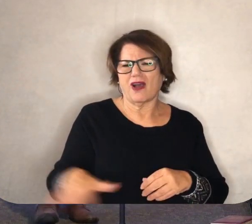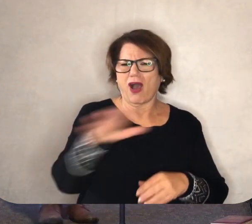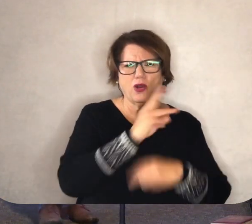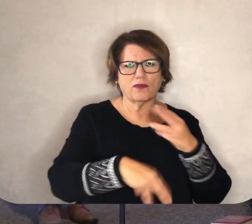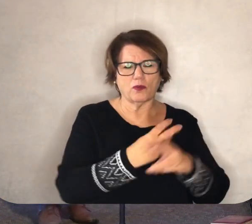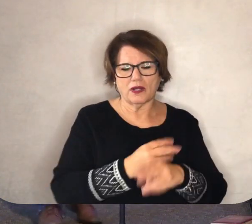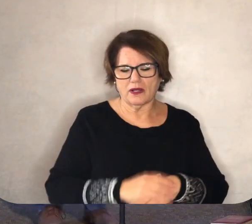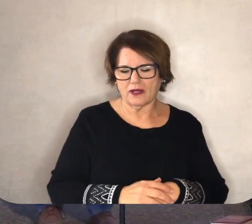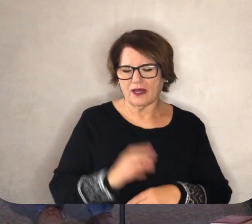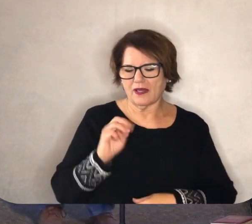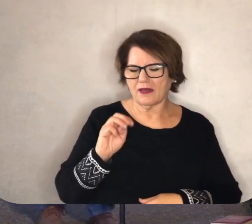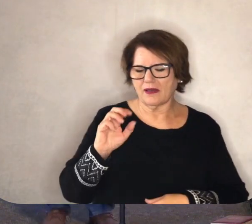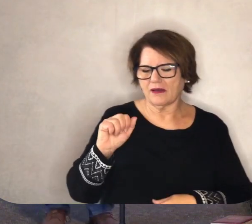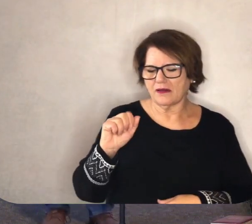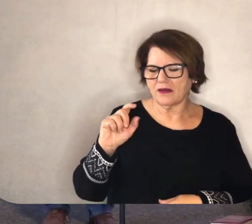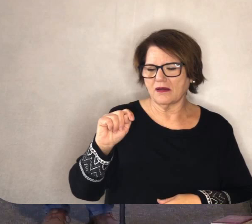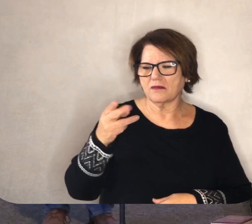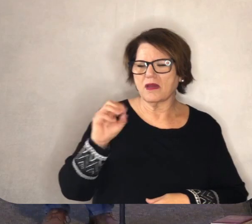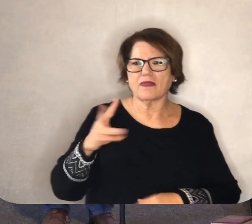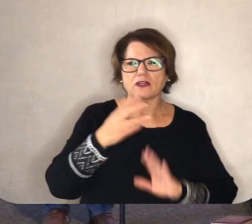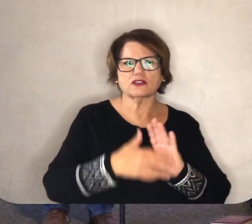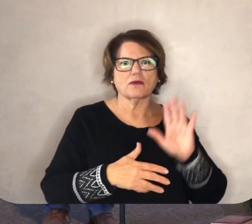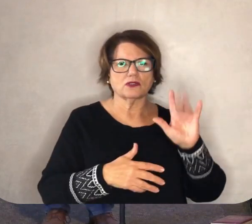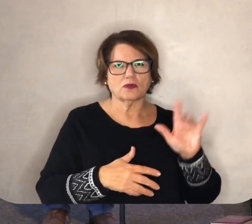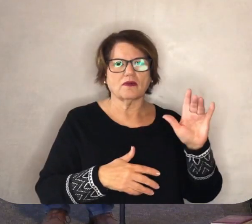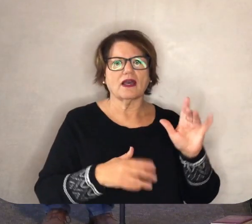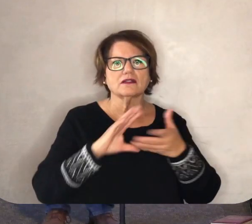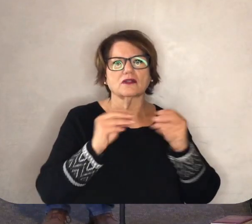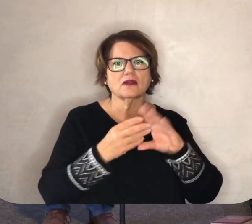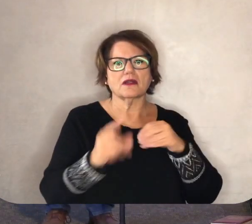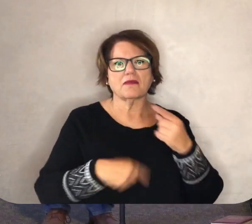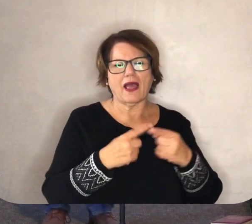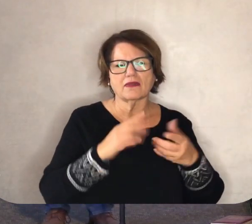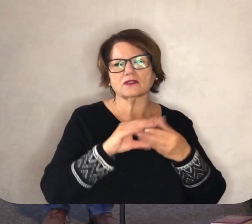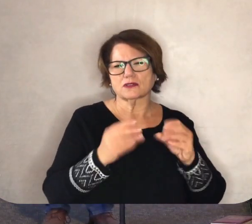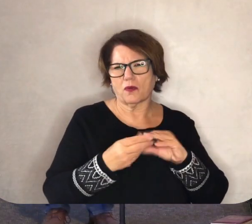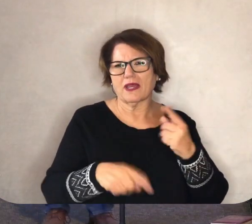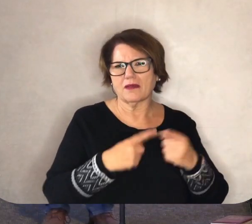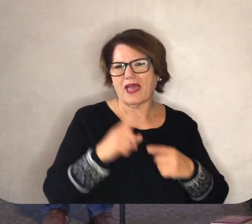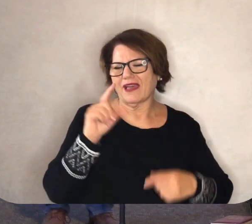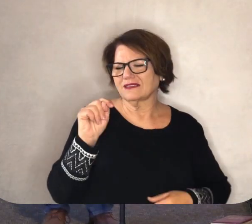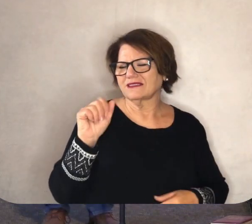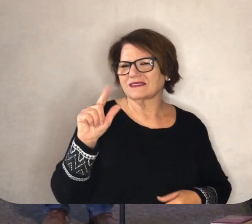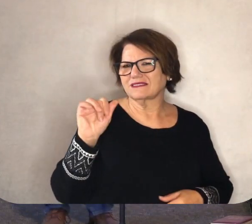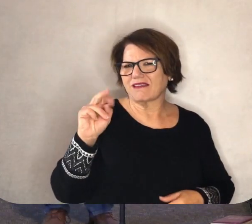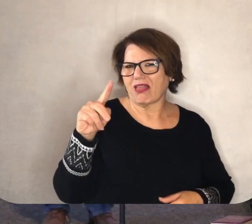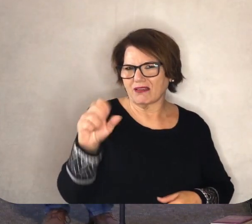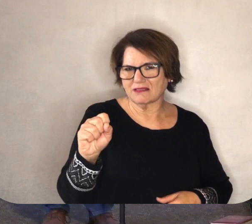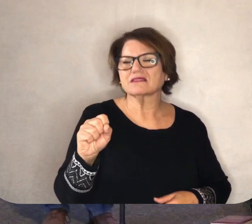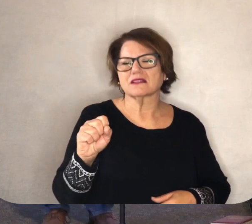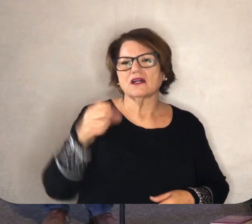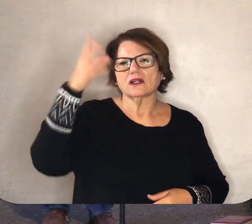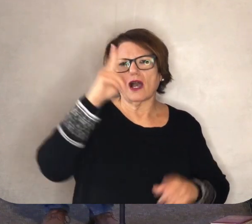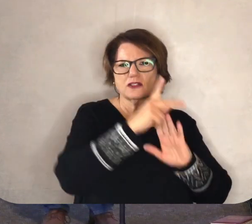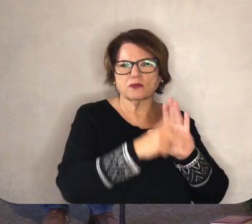In Matthew 25, Jesus tells the parable that we call the parable of the talents. And the operating principle of the kingdom of God